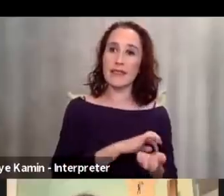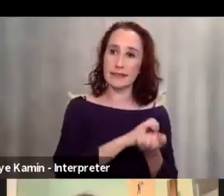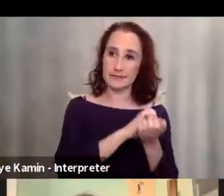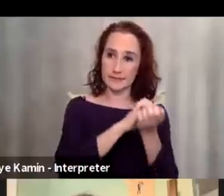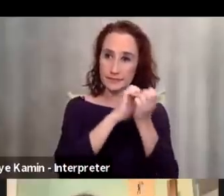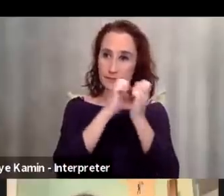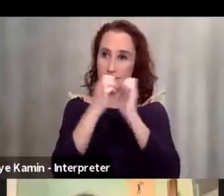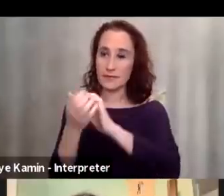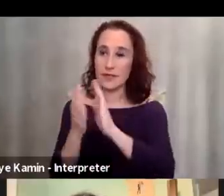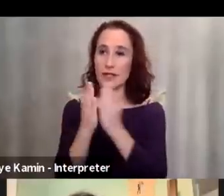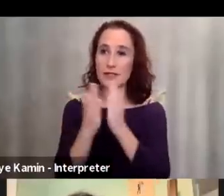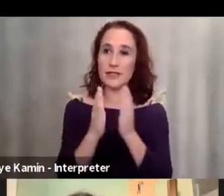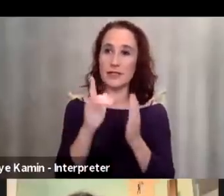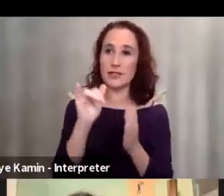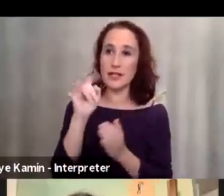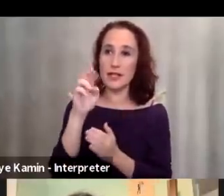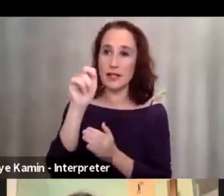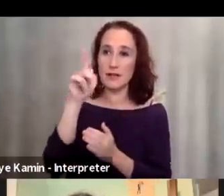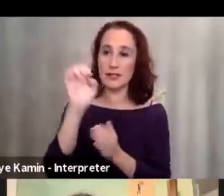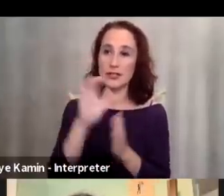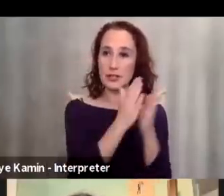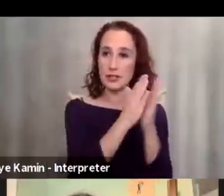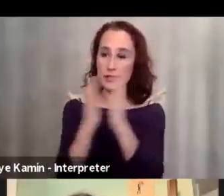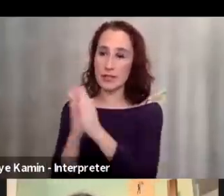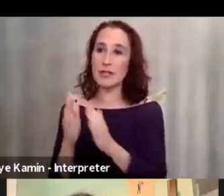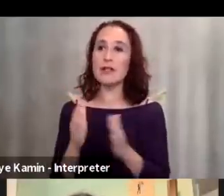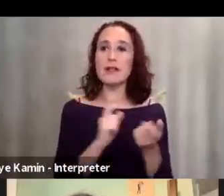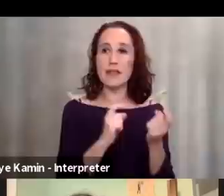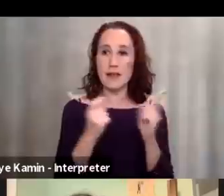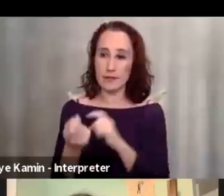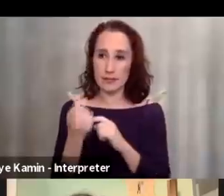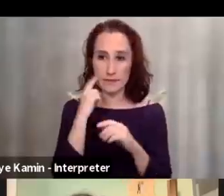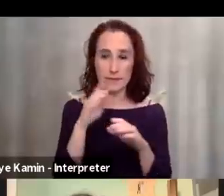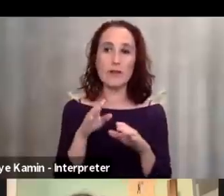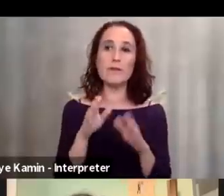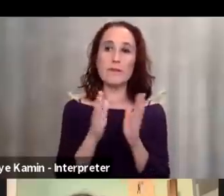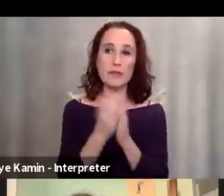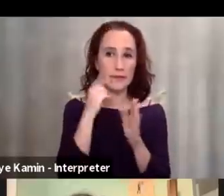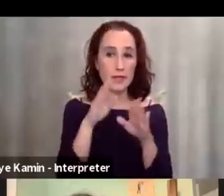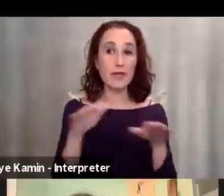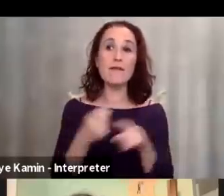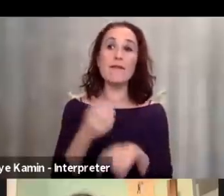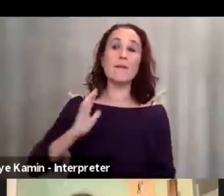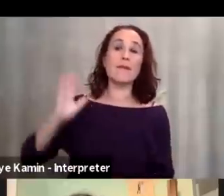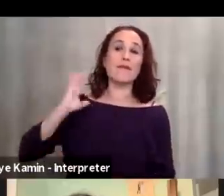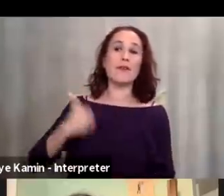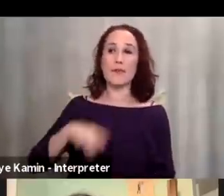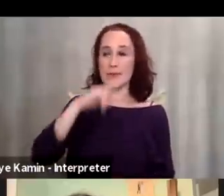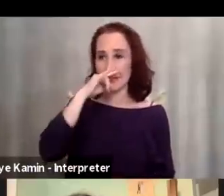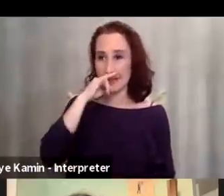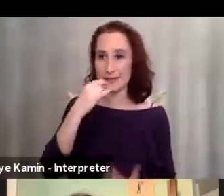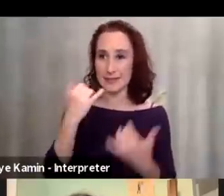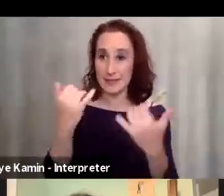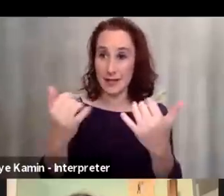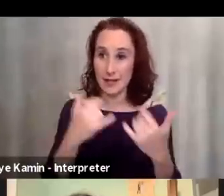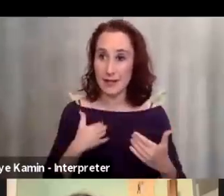children's literature and the way that it's changing from the time we were kids. I wanted